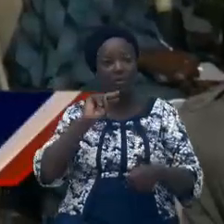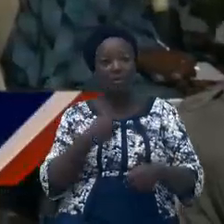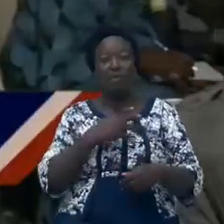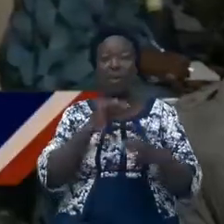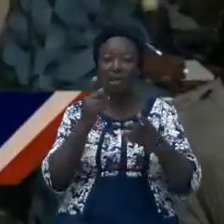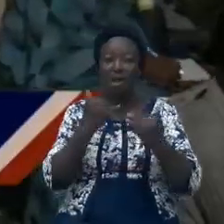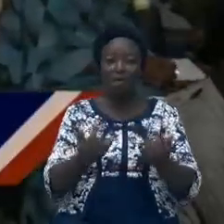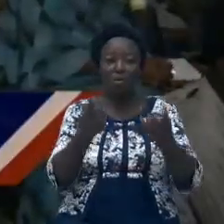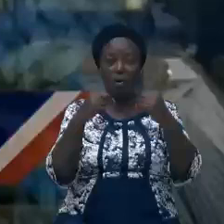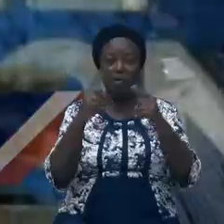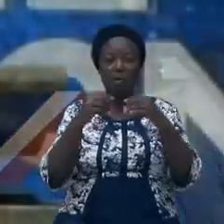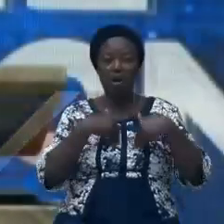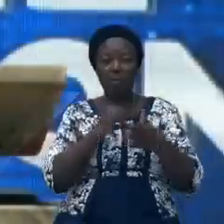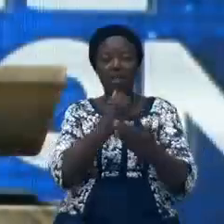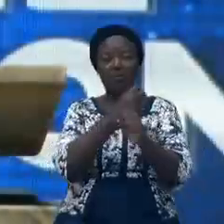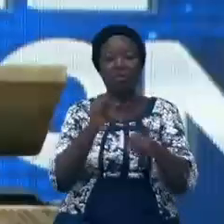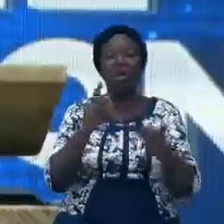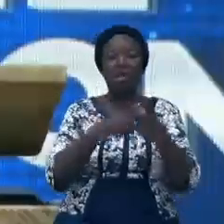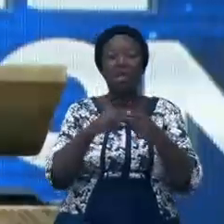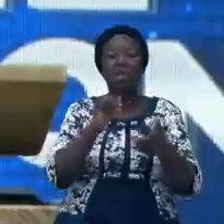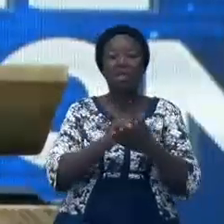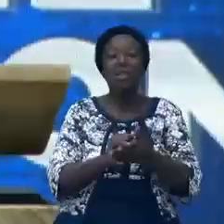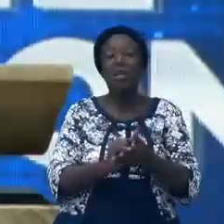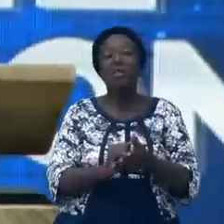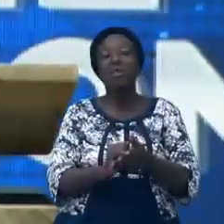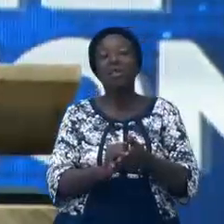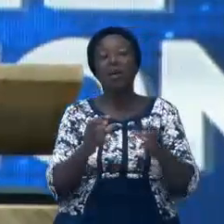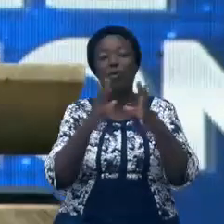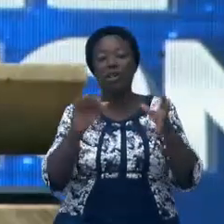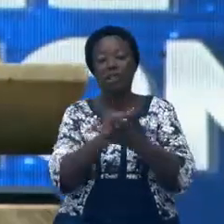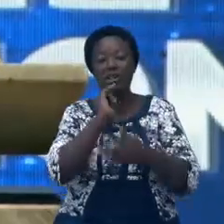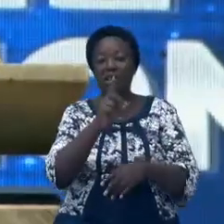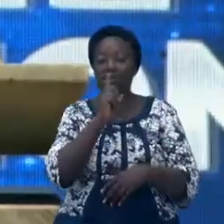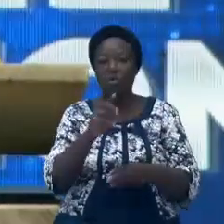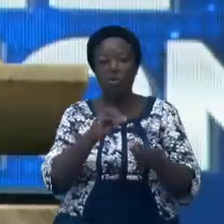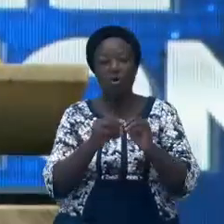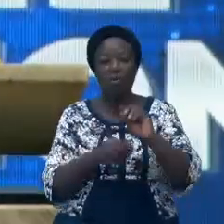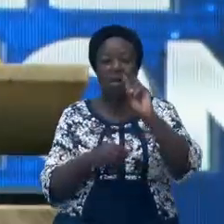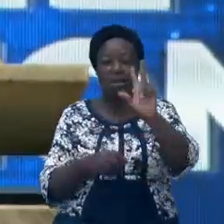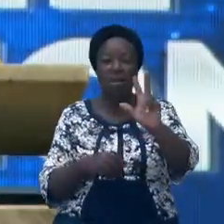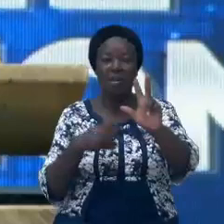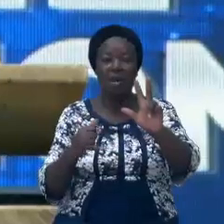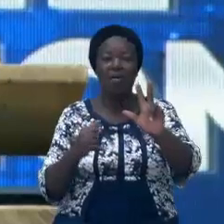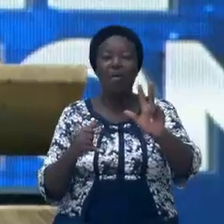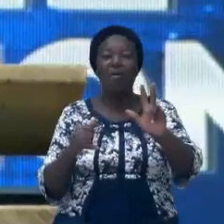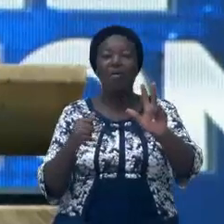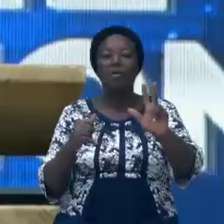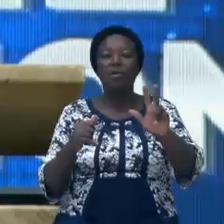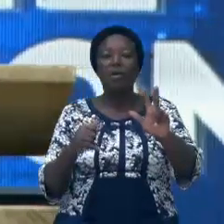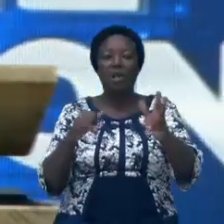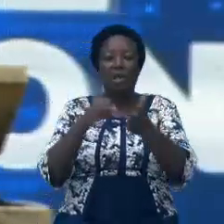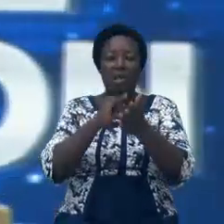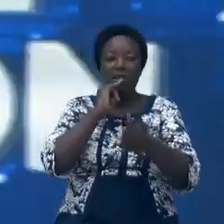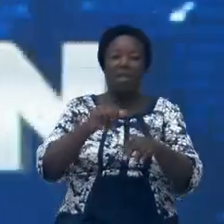then number two is the abundance that is assured. I come to point number three now, and it